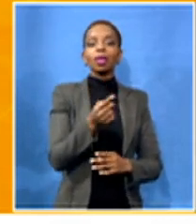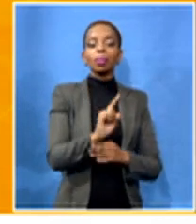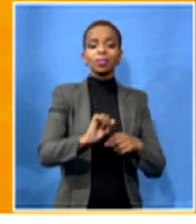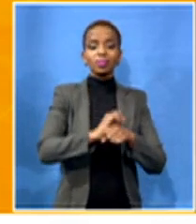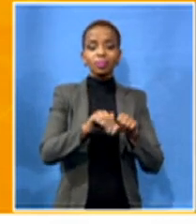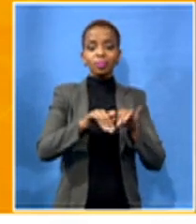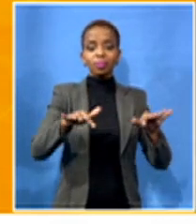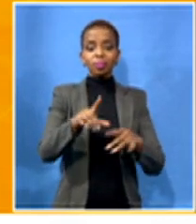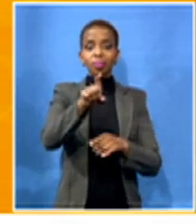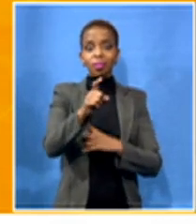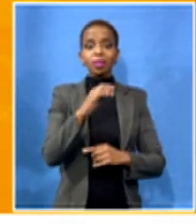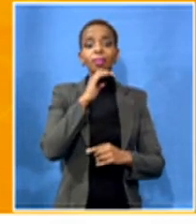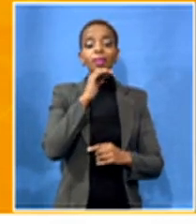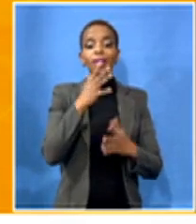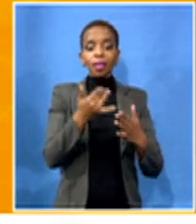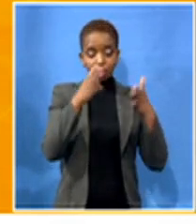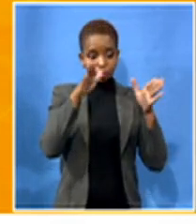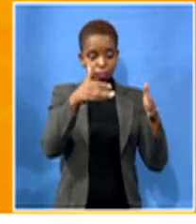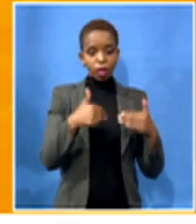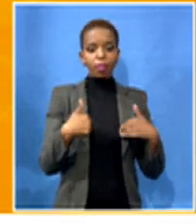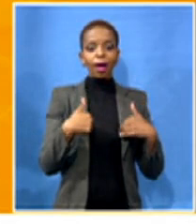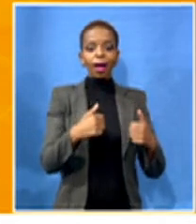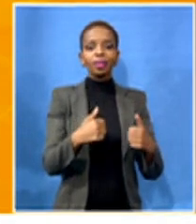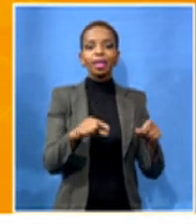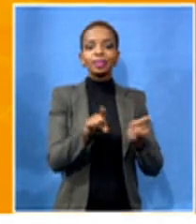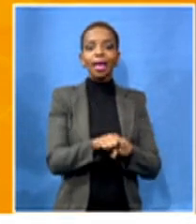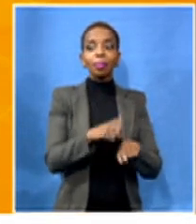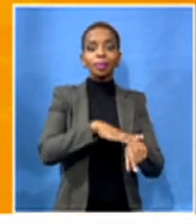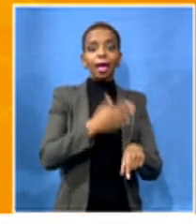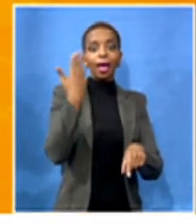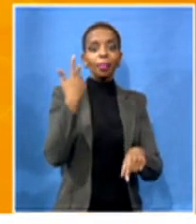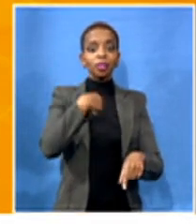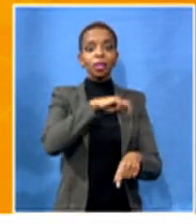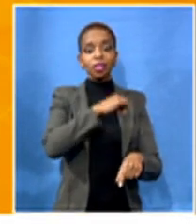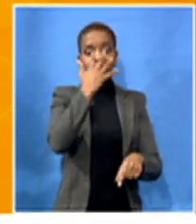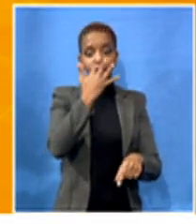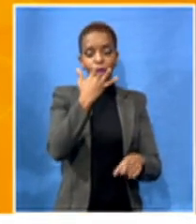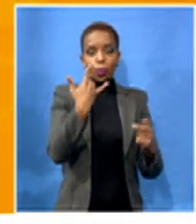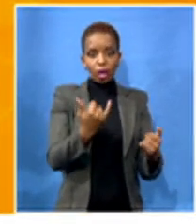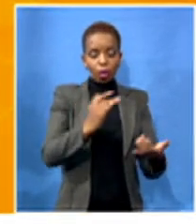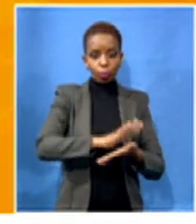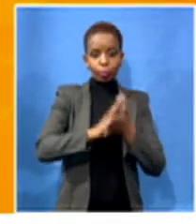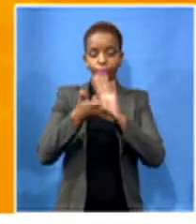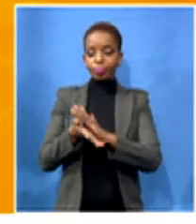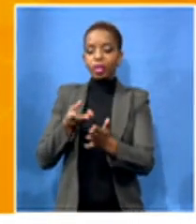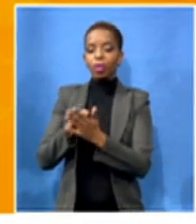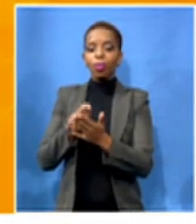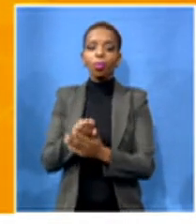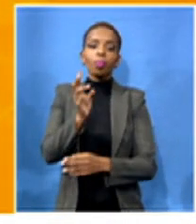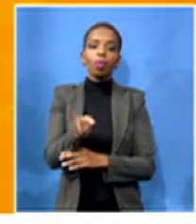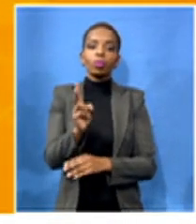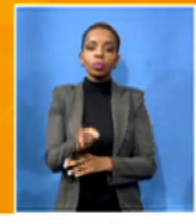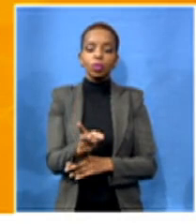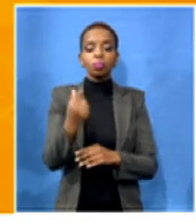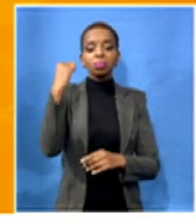become the greatest health pandemic since the Spanish flu, but has also become an economic crisis. She and Health Minister Zweli Mkhize